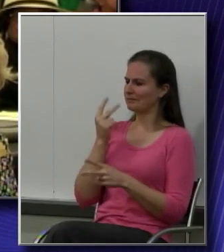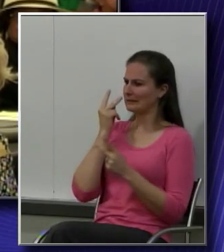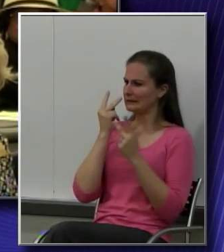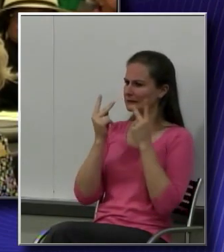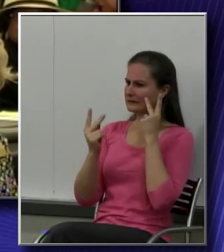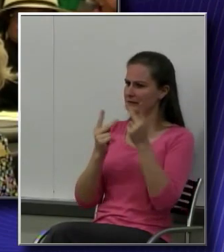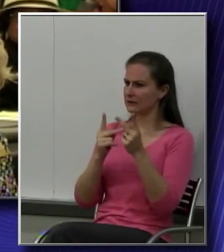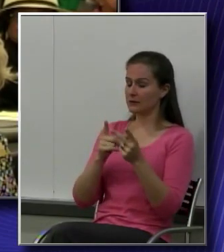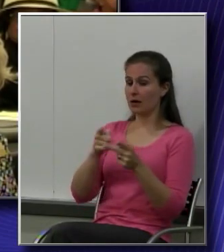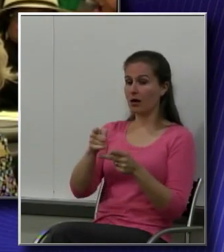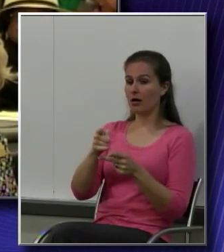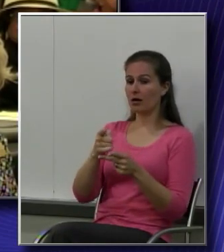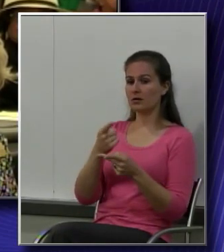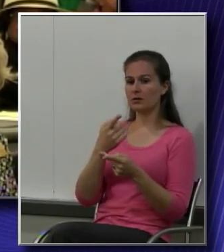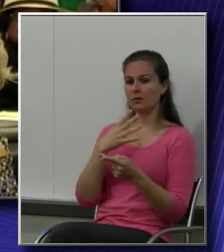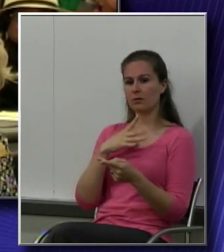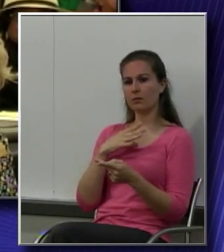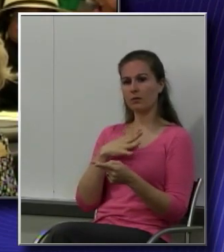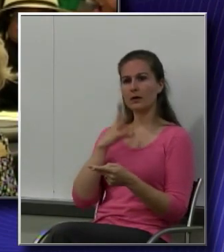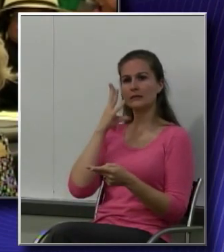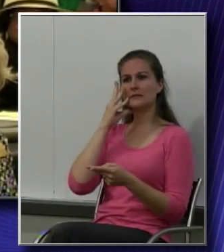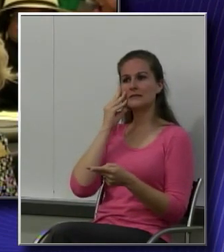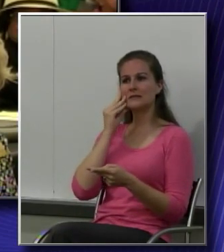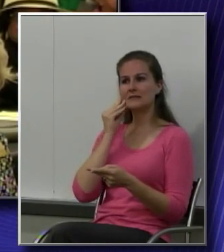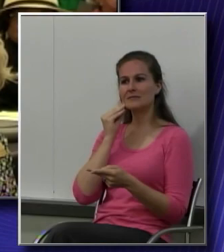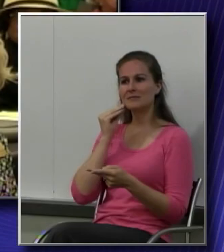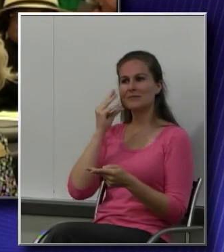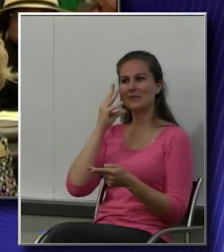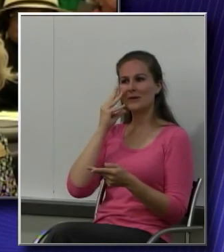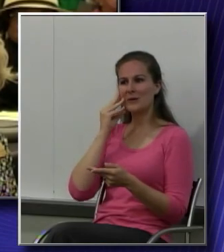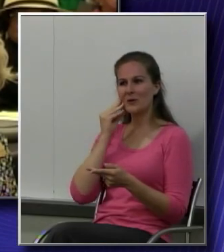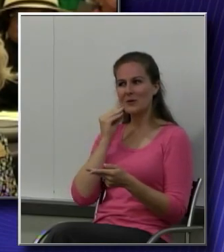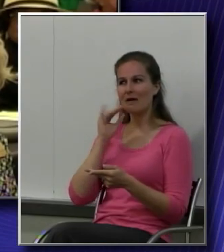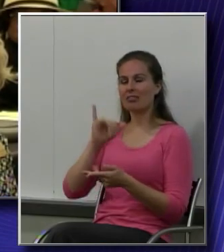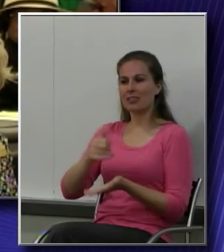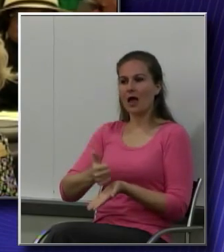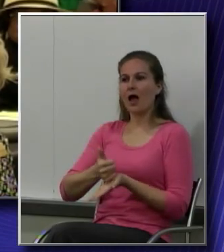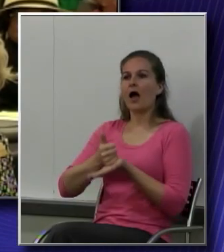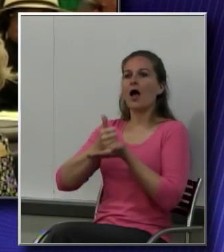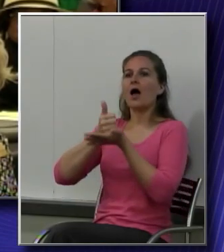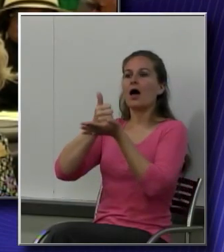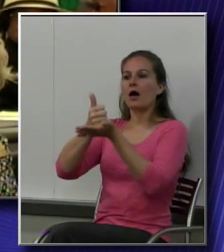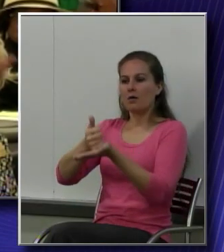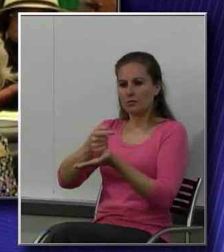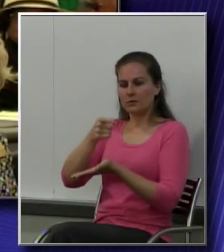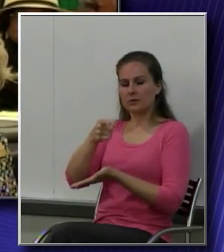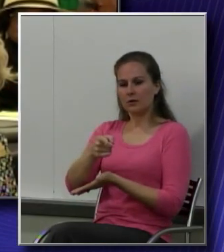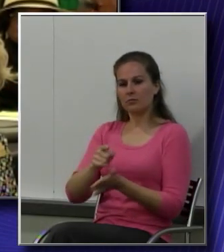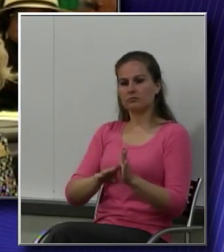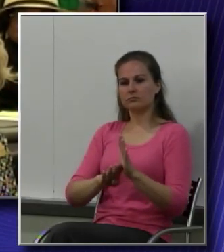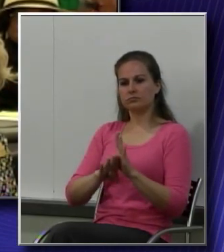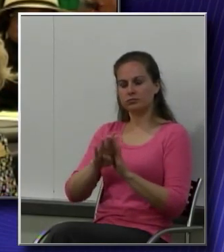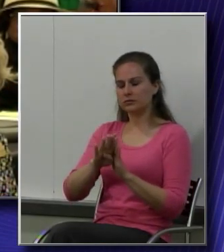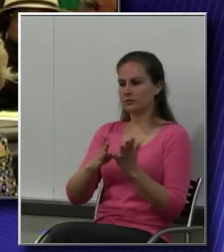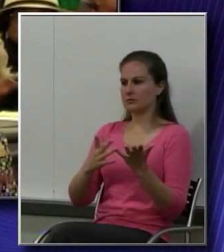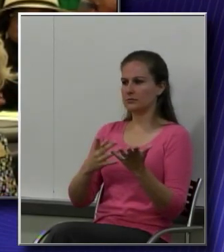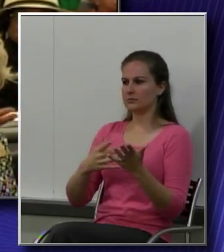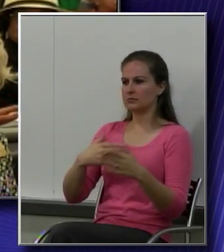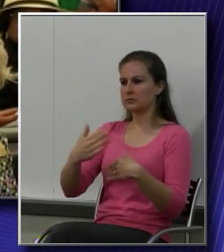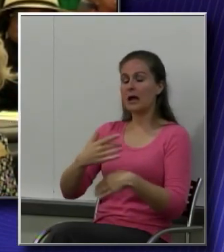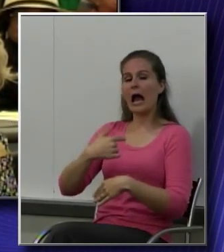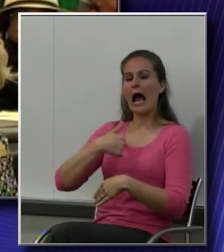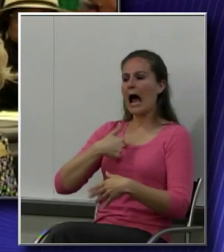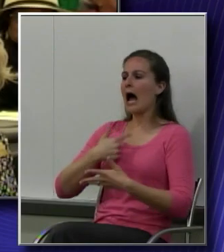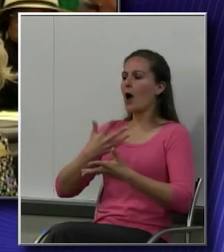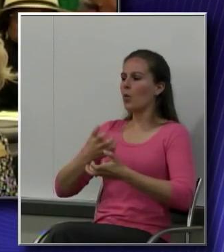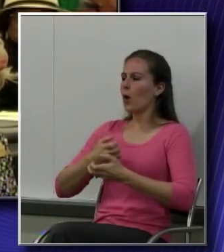rich experiences allow an individual to understand who they want to become, and